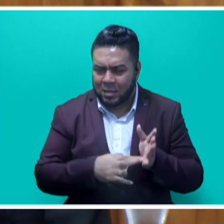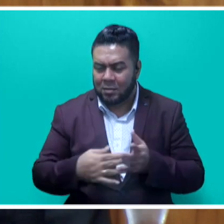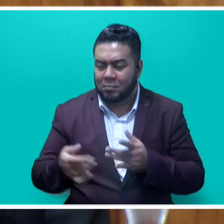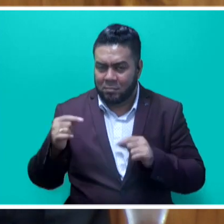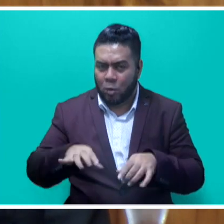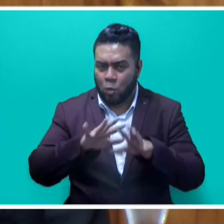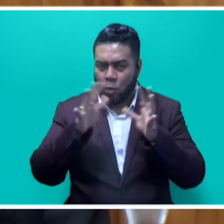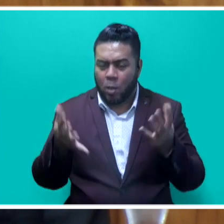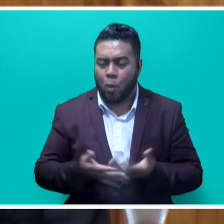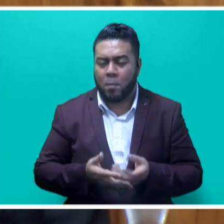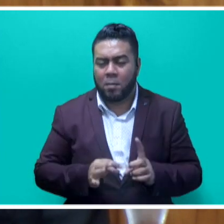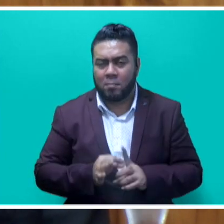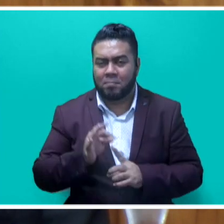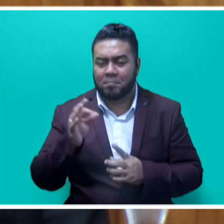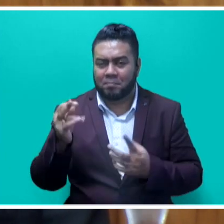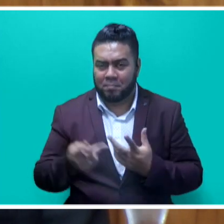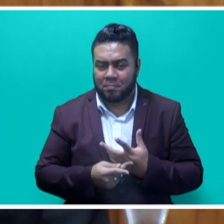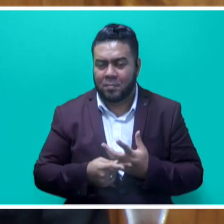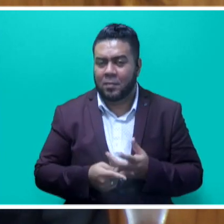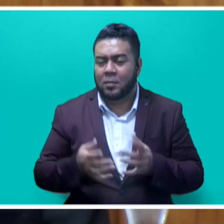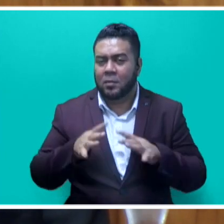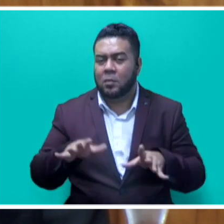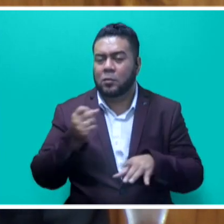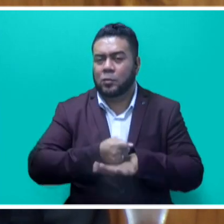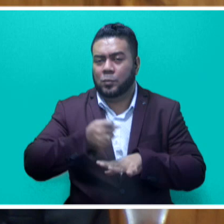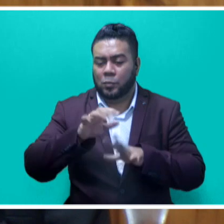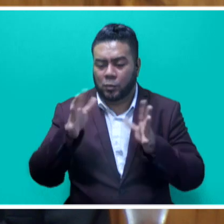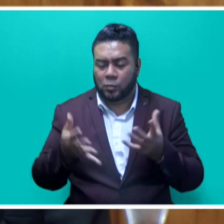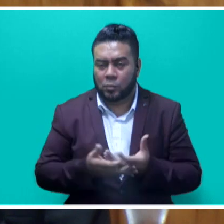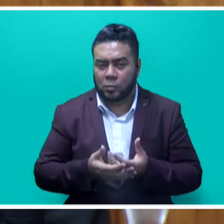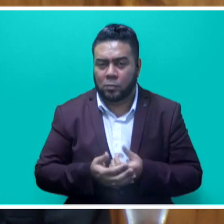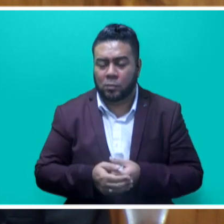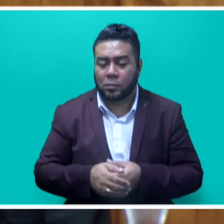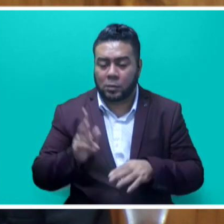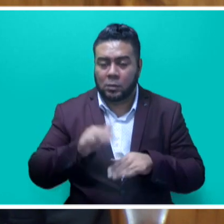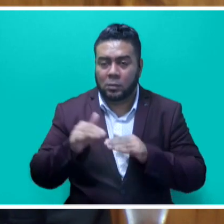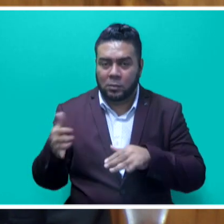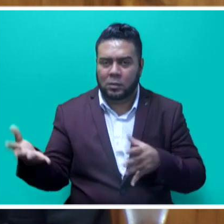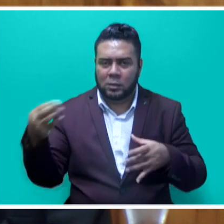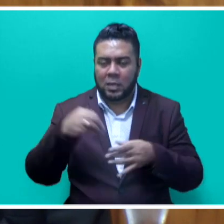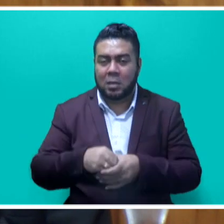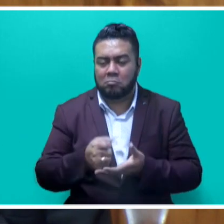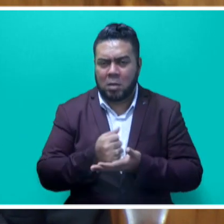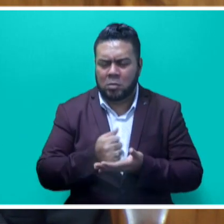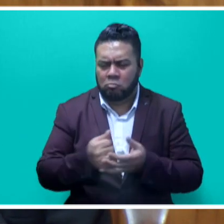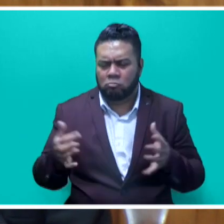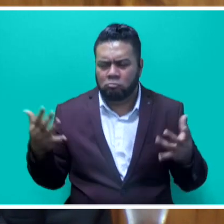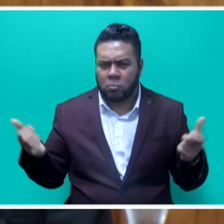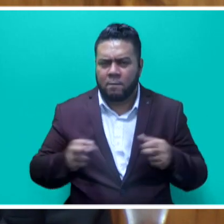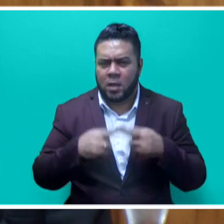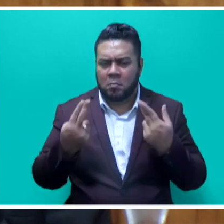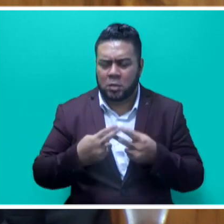host global events and reach global audience. Participants come in numbers, often with their families, and